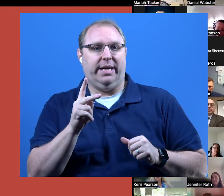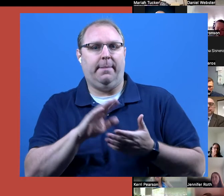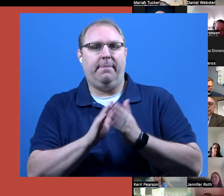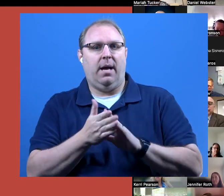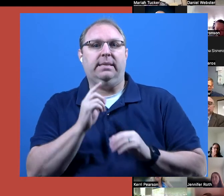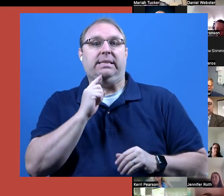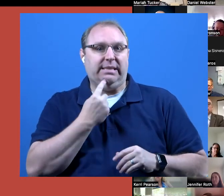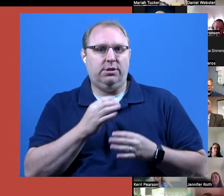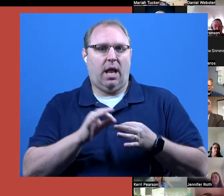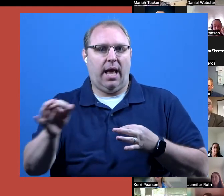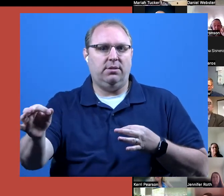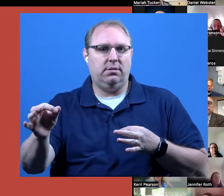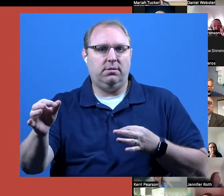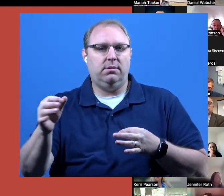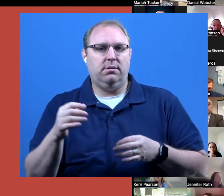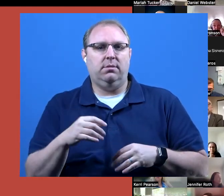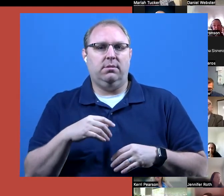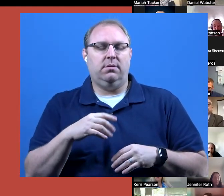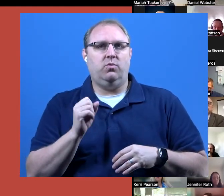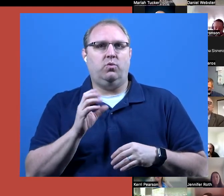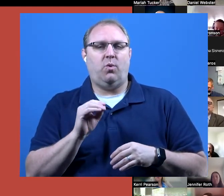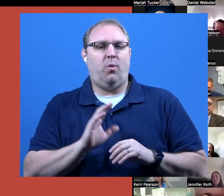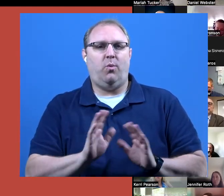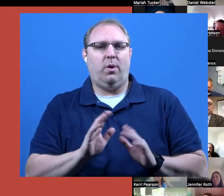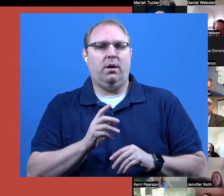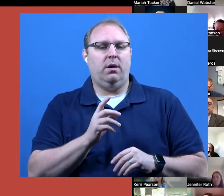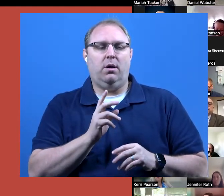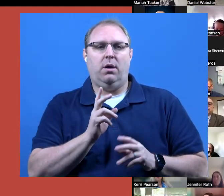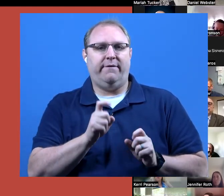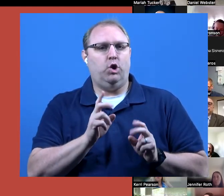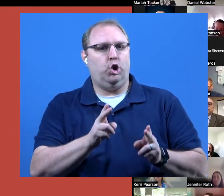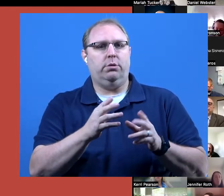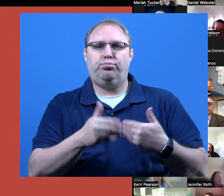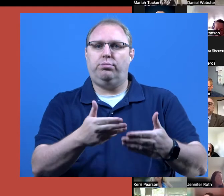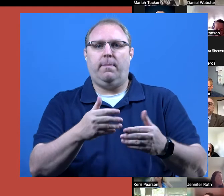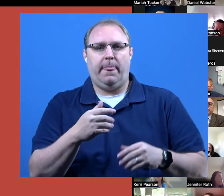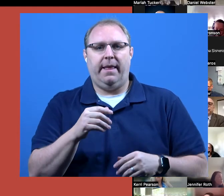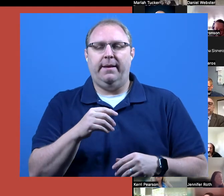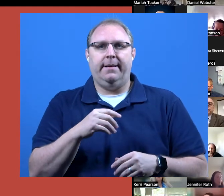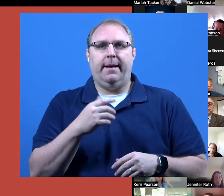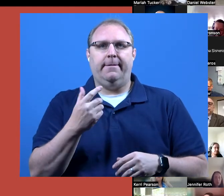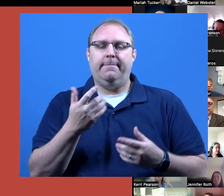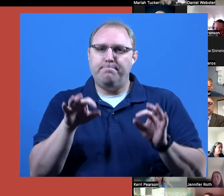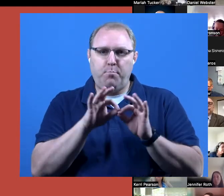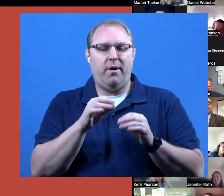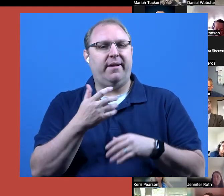is a good contact as a resource if that employee has questions about what's going on with my